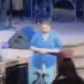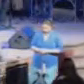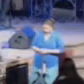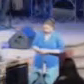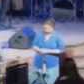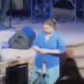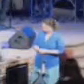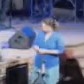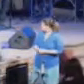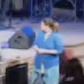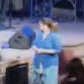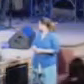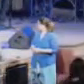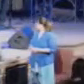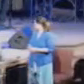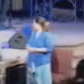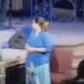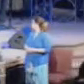Jesus.